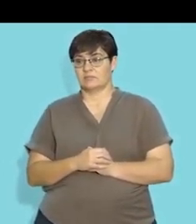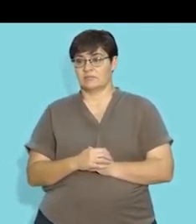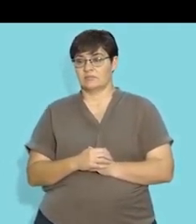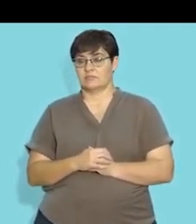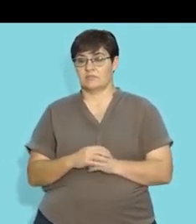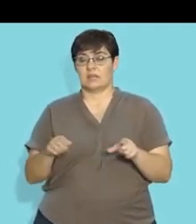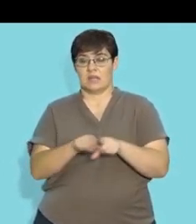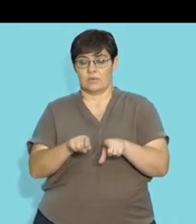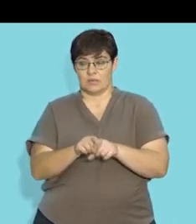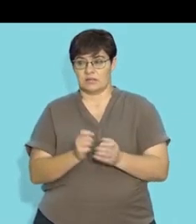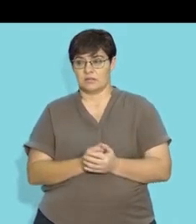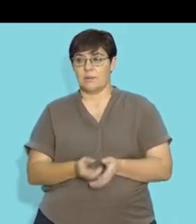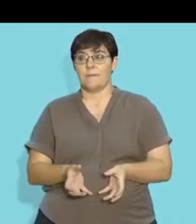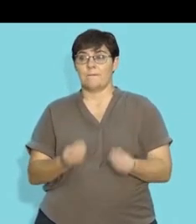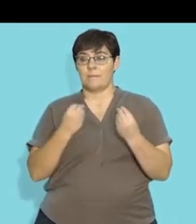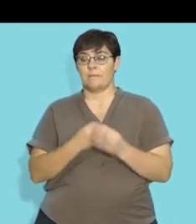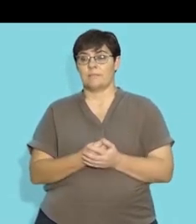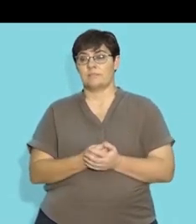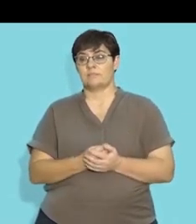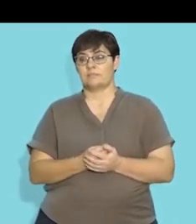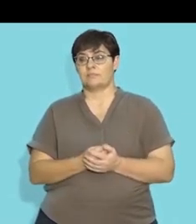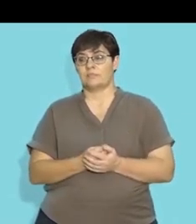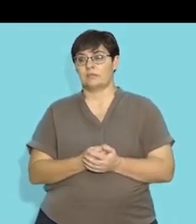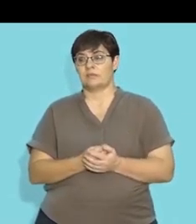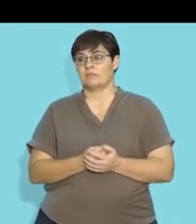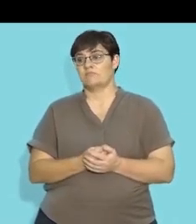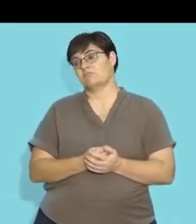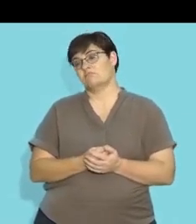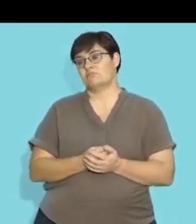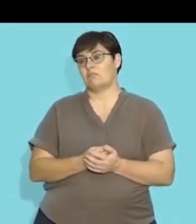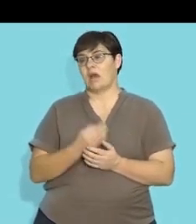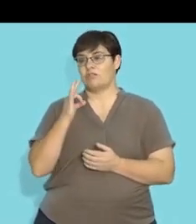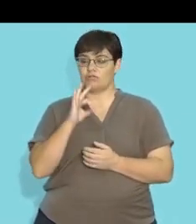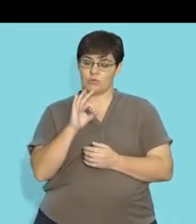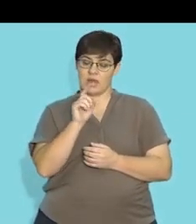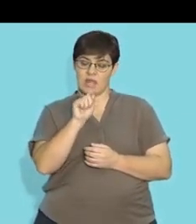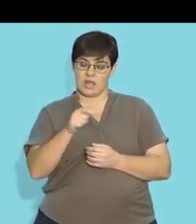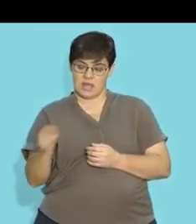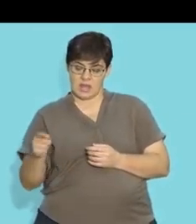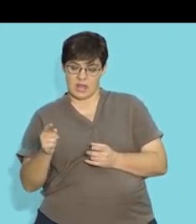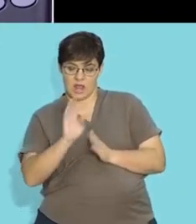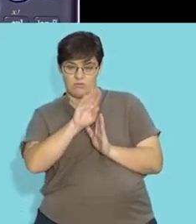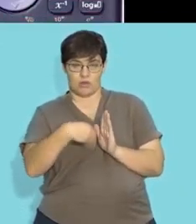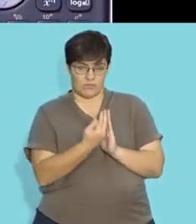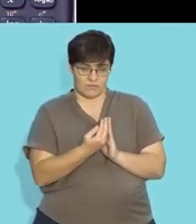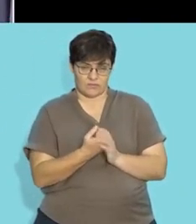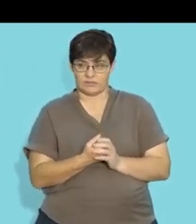Equal. Then we get, let me round my correlation to 3 decimal places, then any instruction, very important.